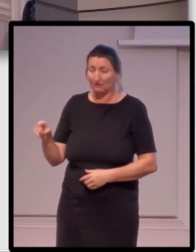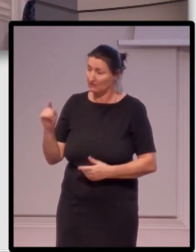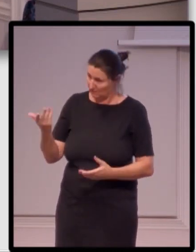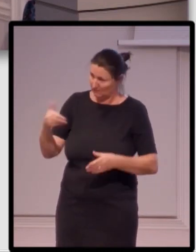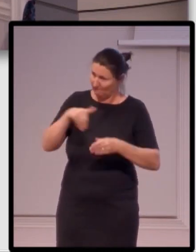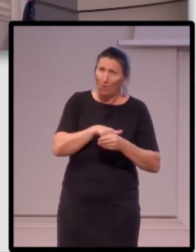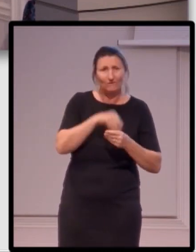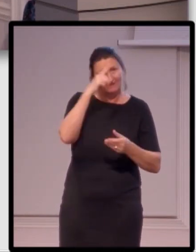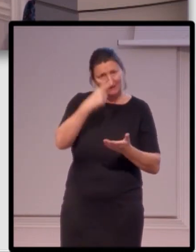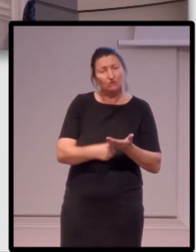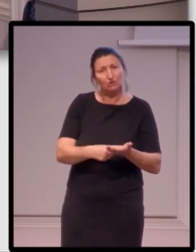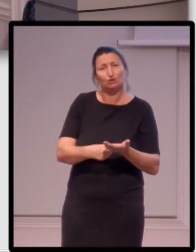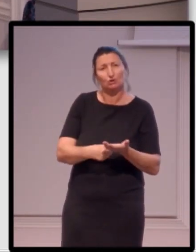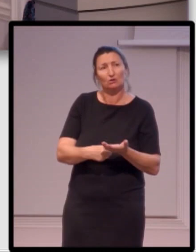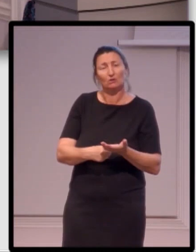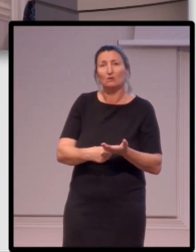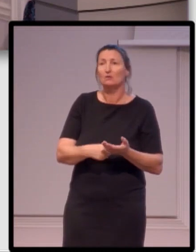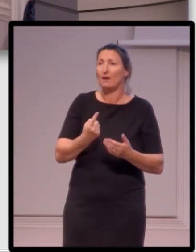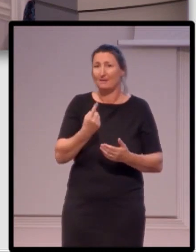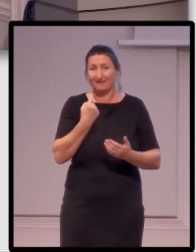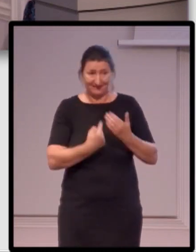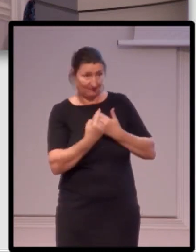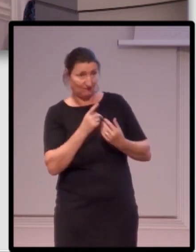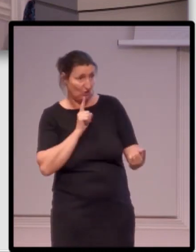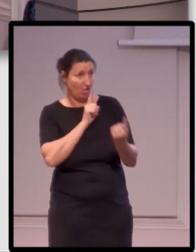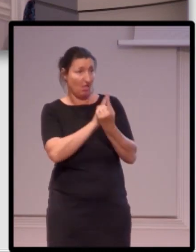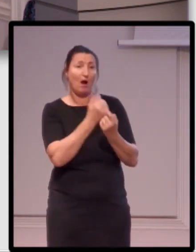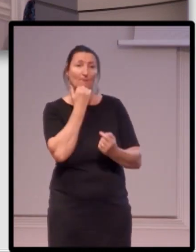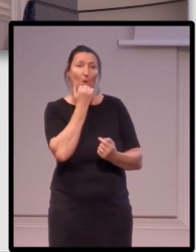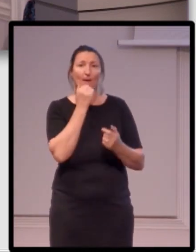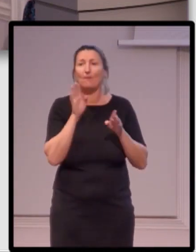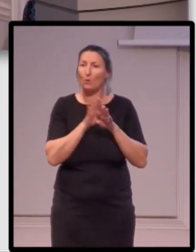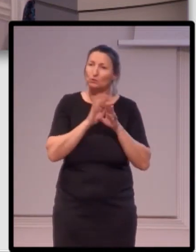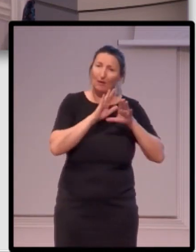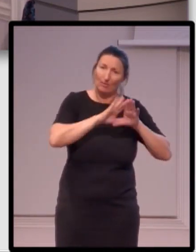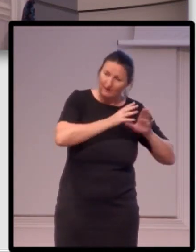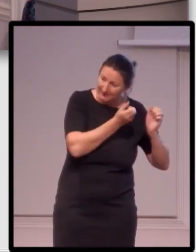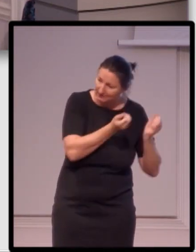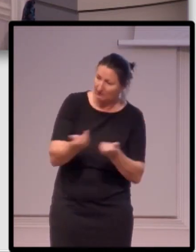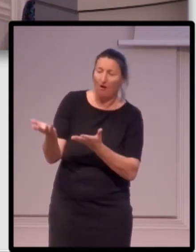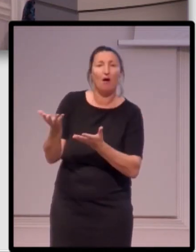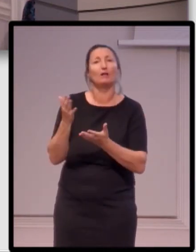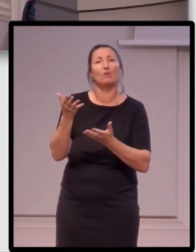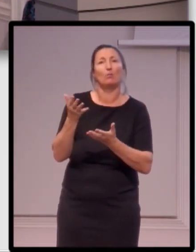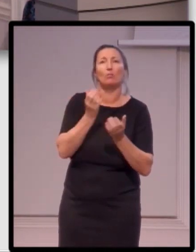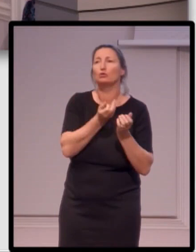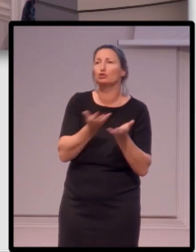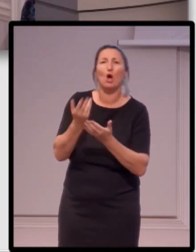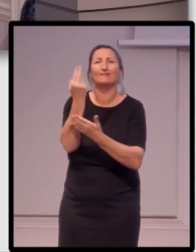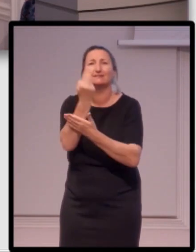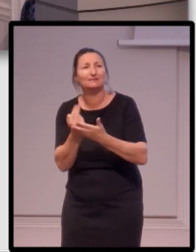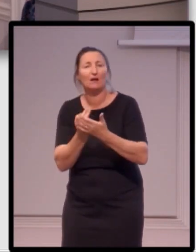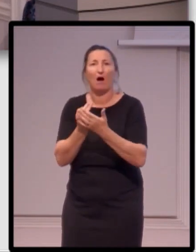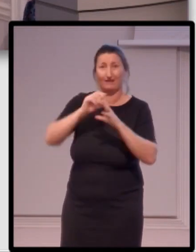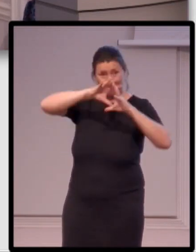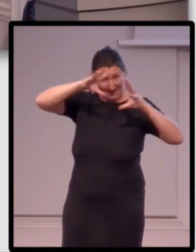in those healthcare decisions, in those individual appointments, but actually in the service design as well, and bringing their collective voice together to kind of like